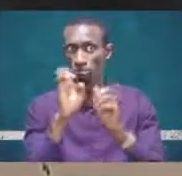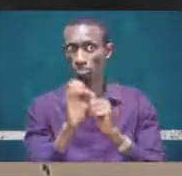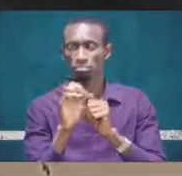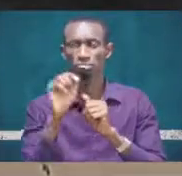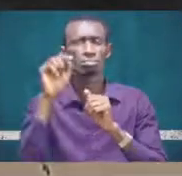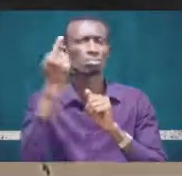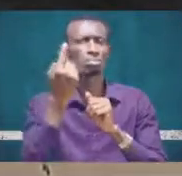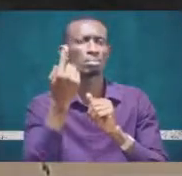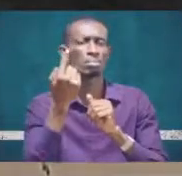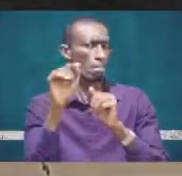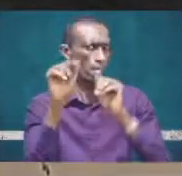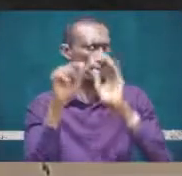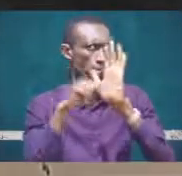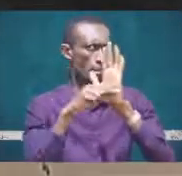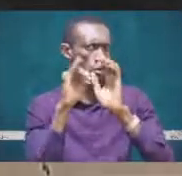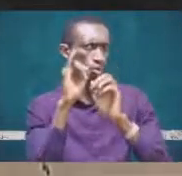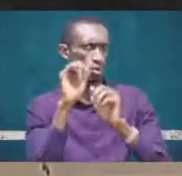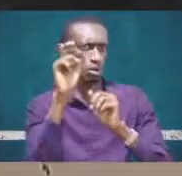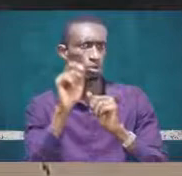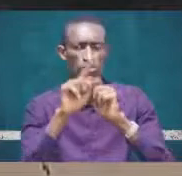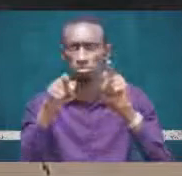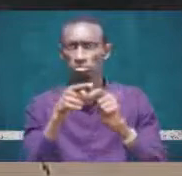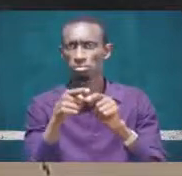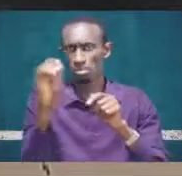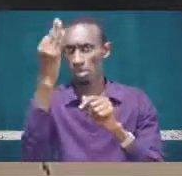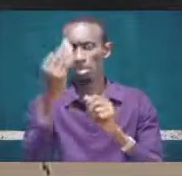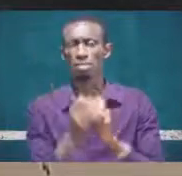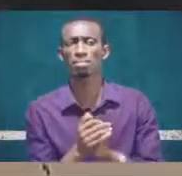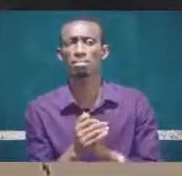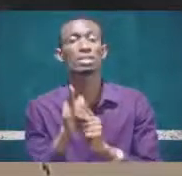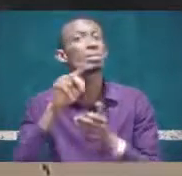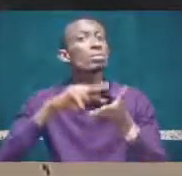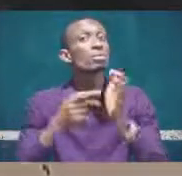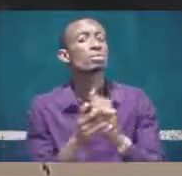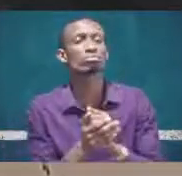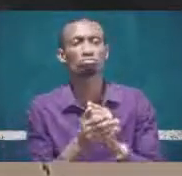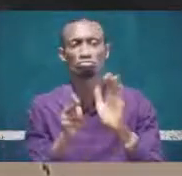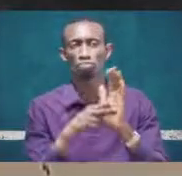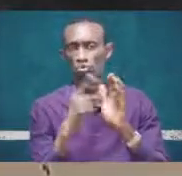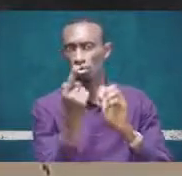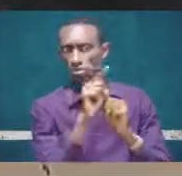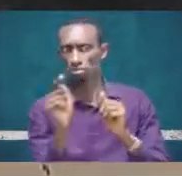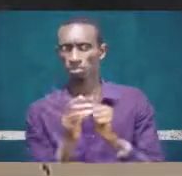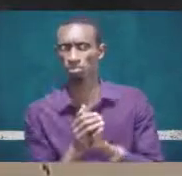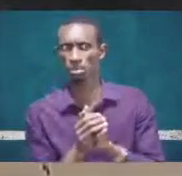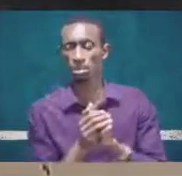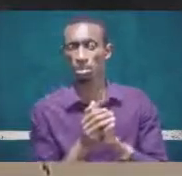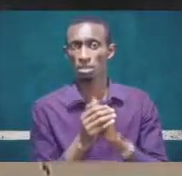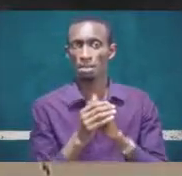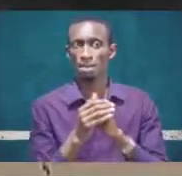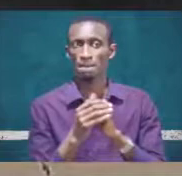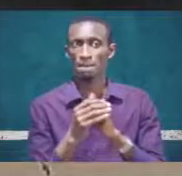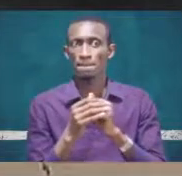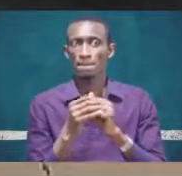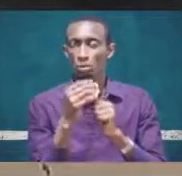3. So this will be 1 divided by 2 power 3 is 8,